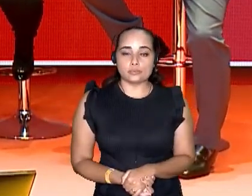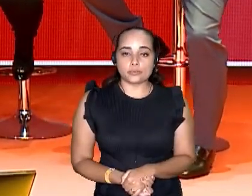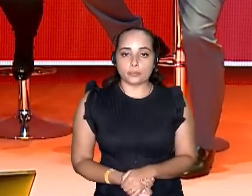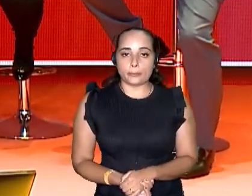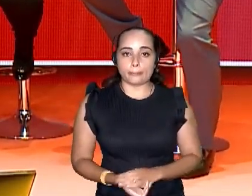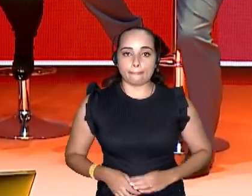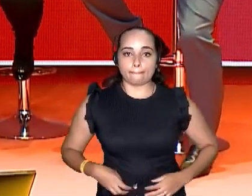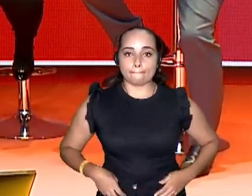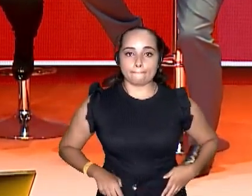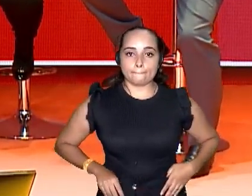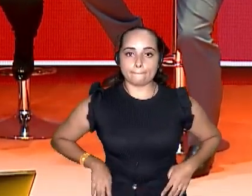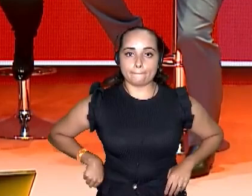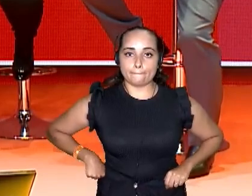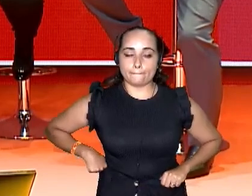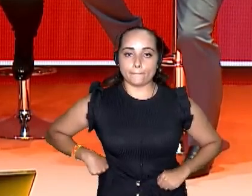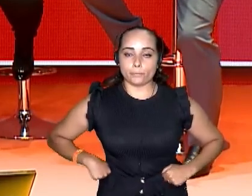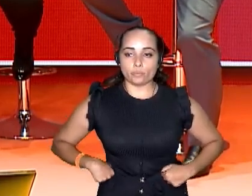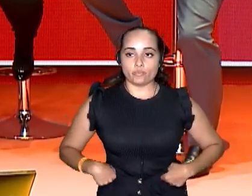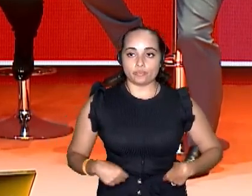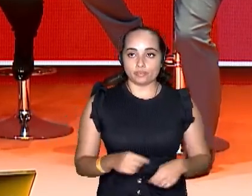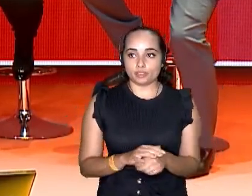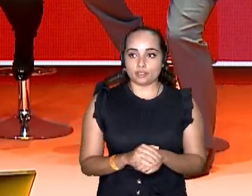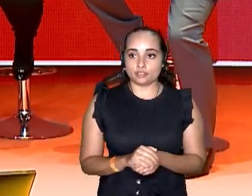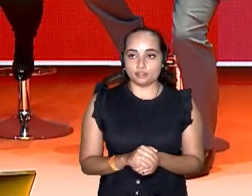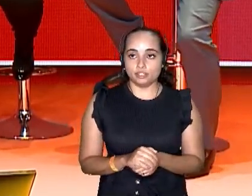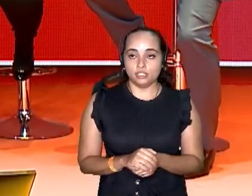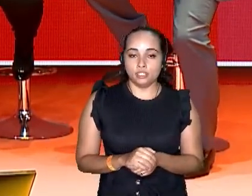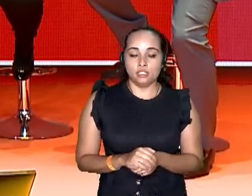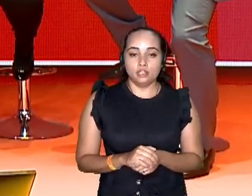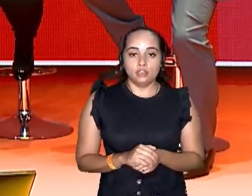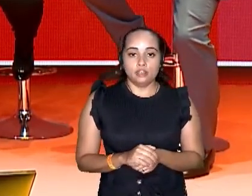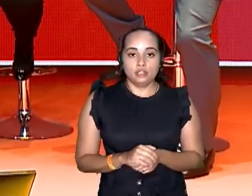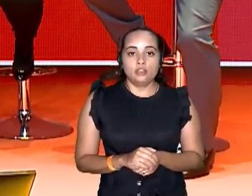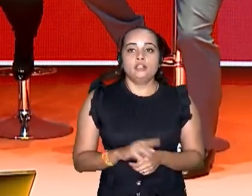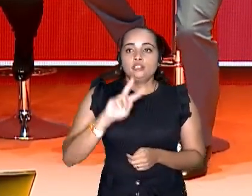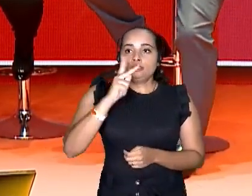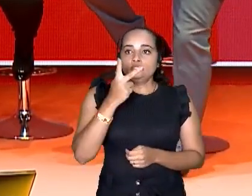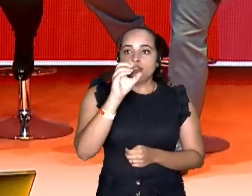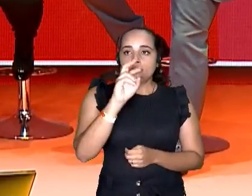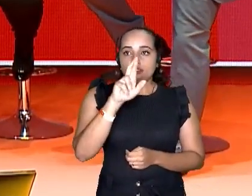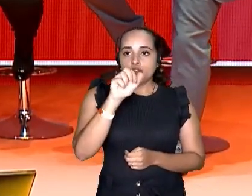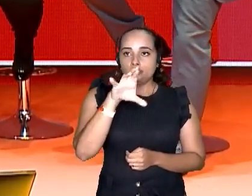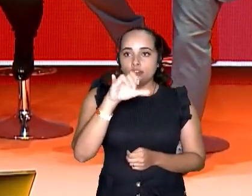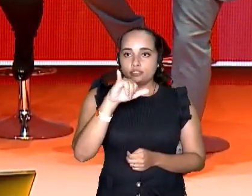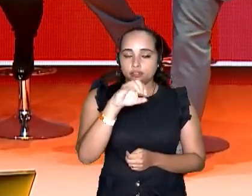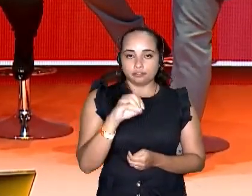Ok. Agora, I have a question for Horácio.